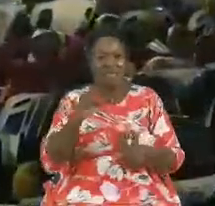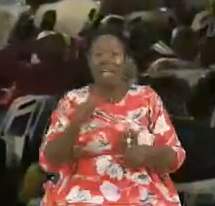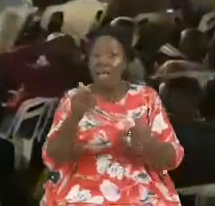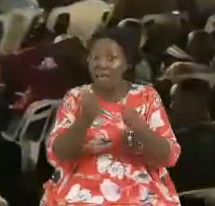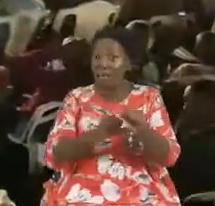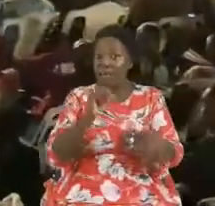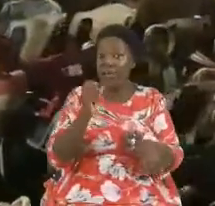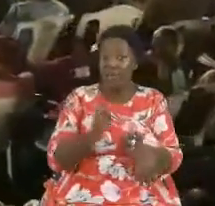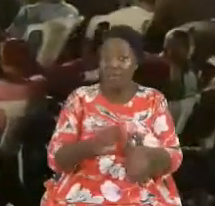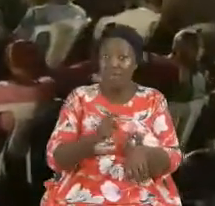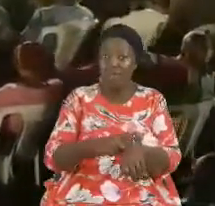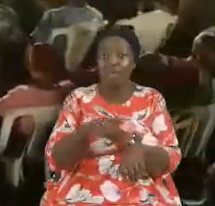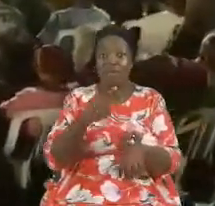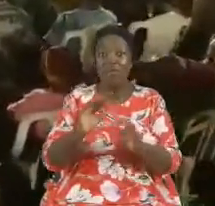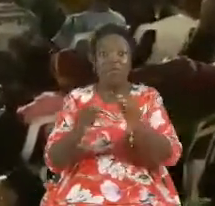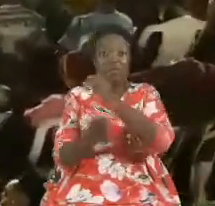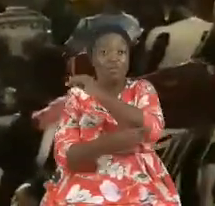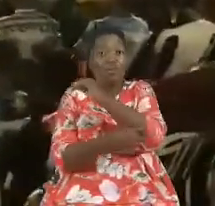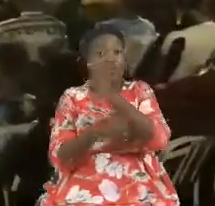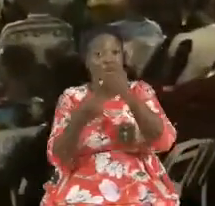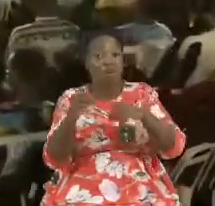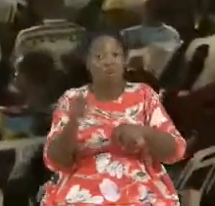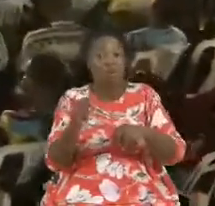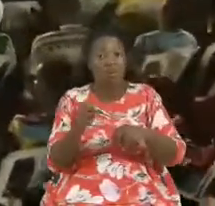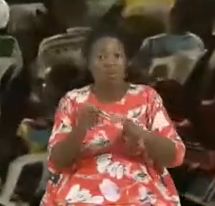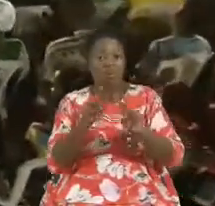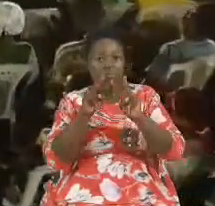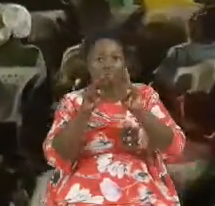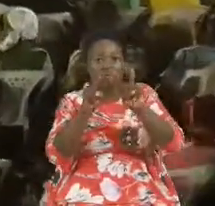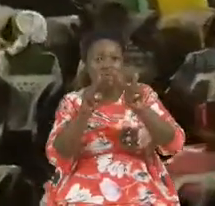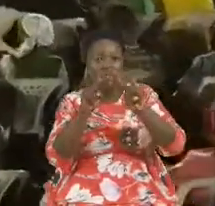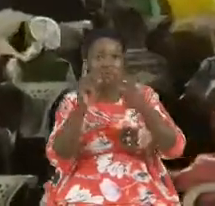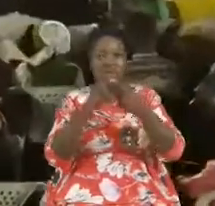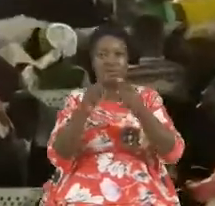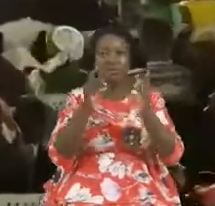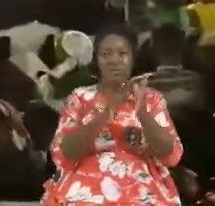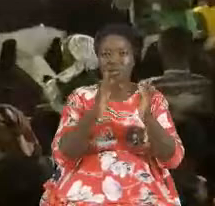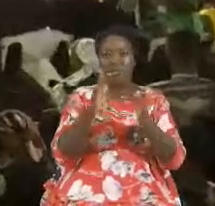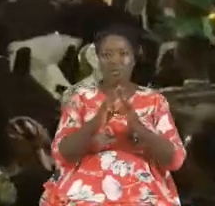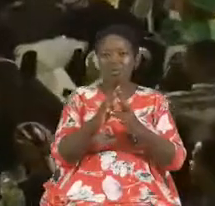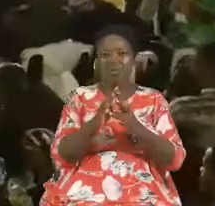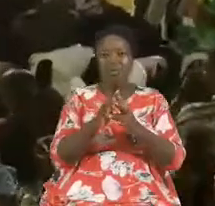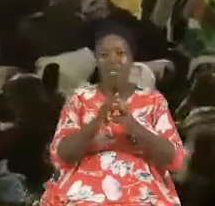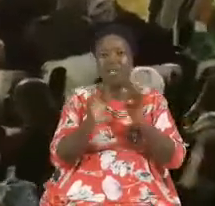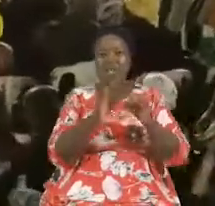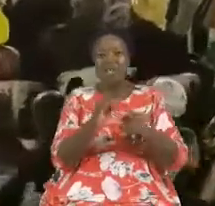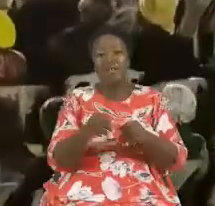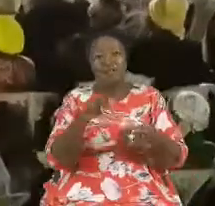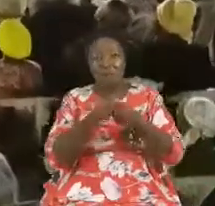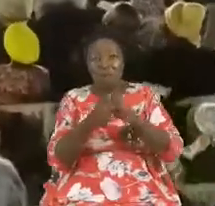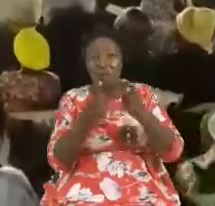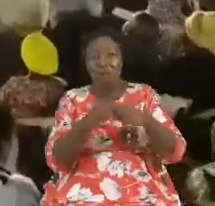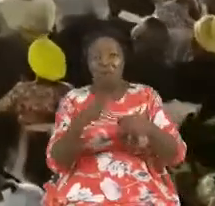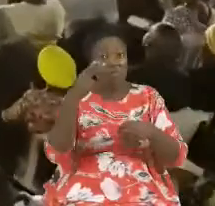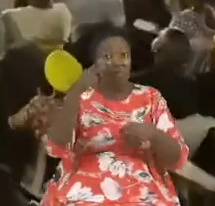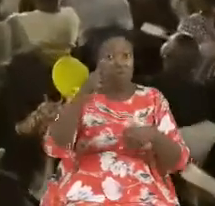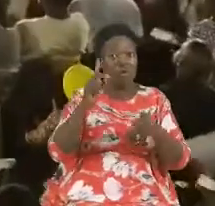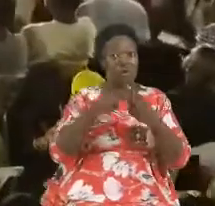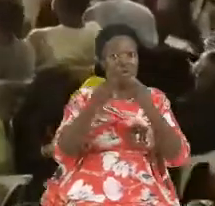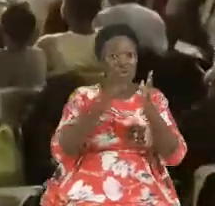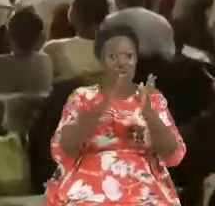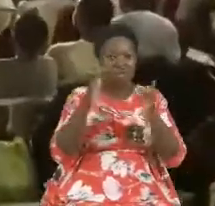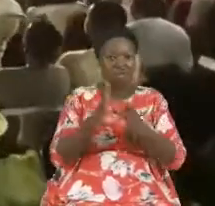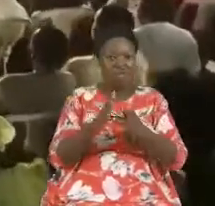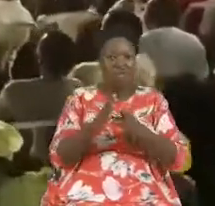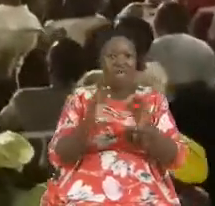He gave us the deliverance. And he says, every time if temptation comes, looking unto Jesus.